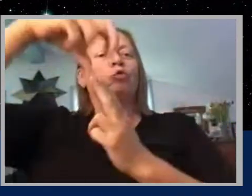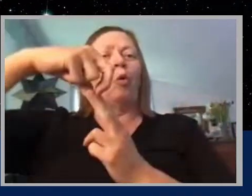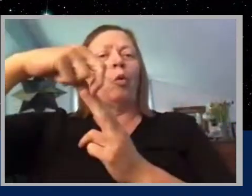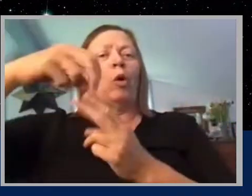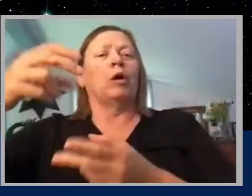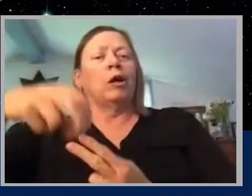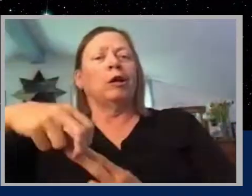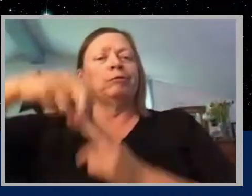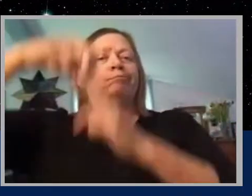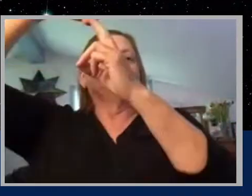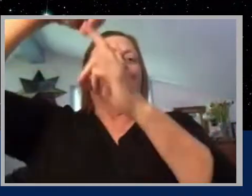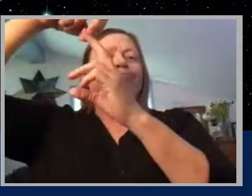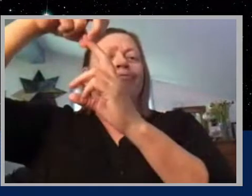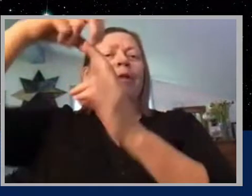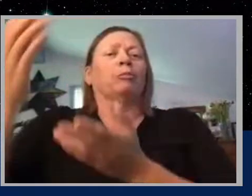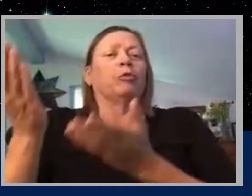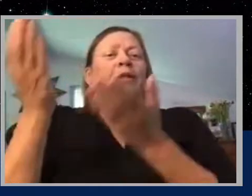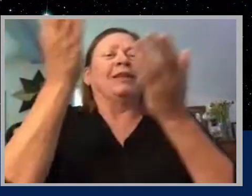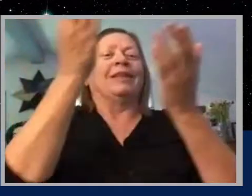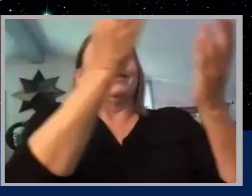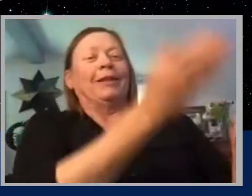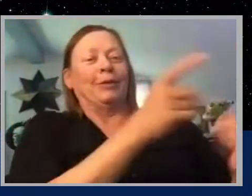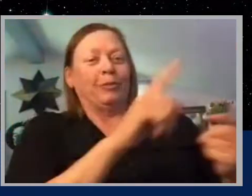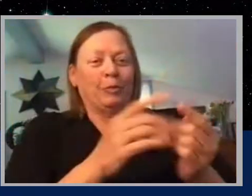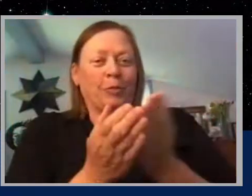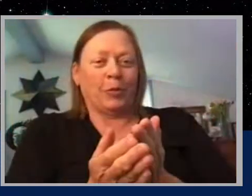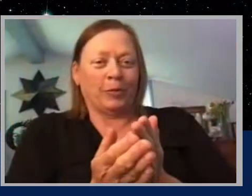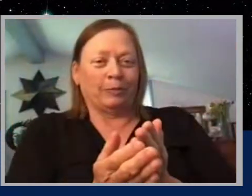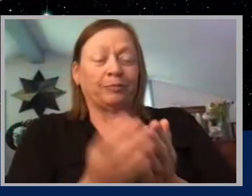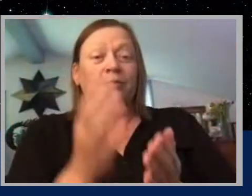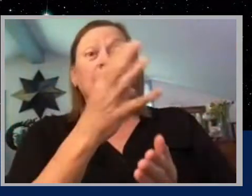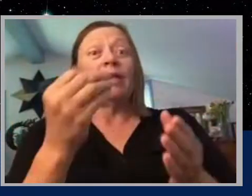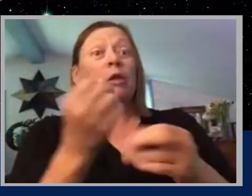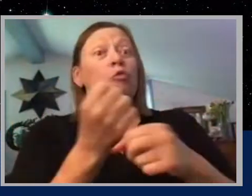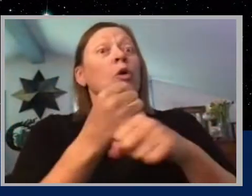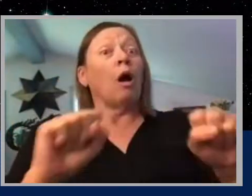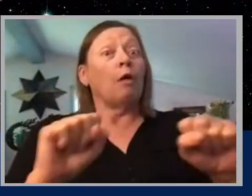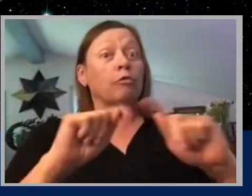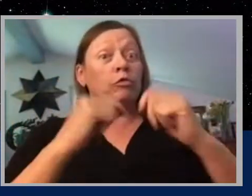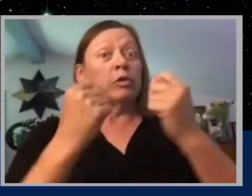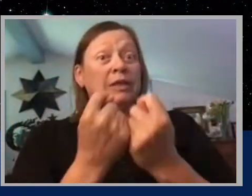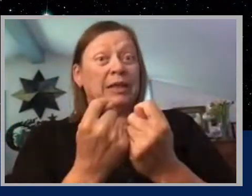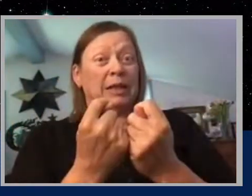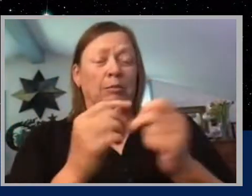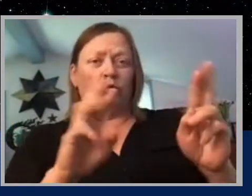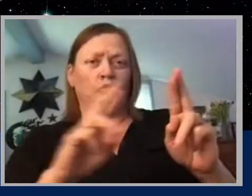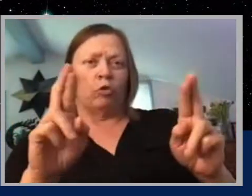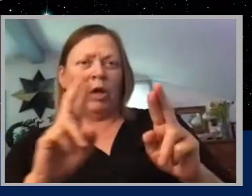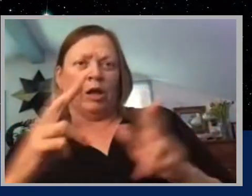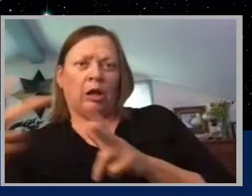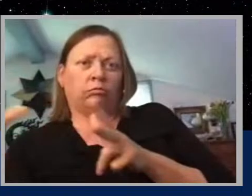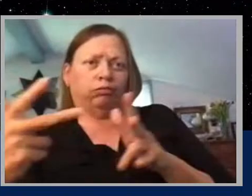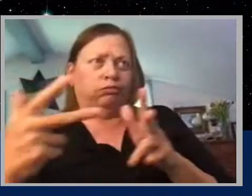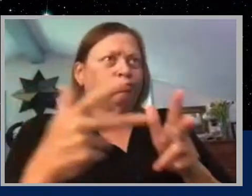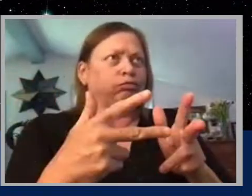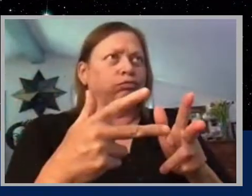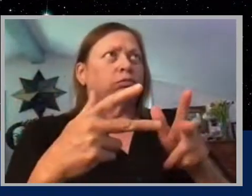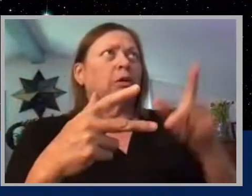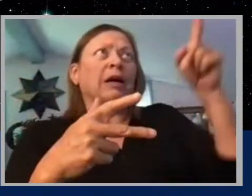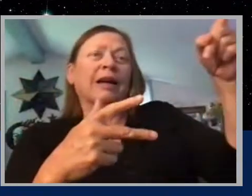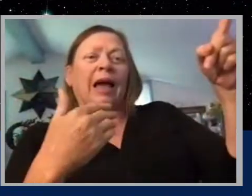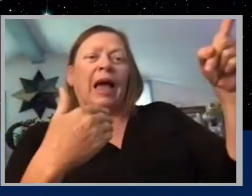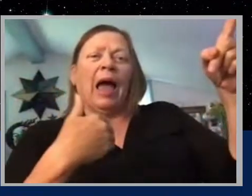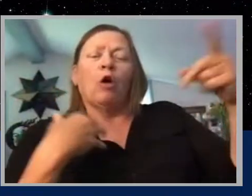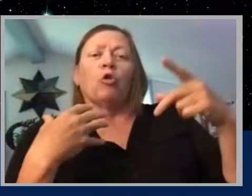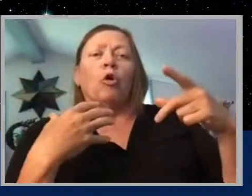also meeting them in the middle to get to the area where the A-frame on that recovery vessel can be lifted, can be used